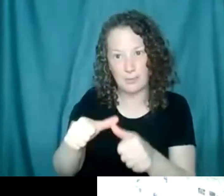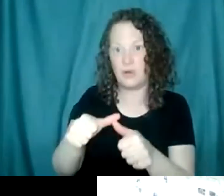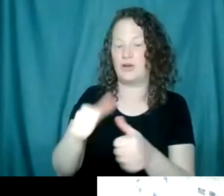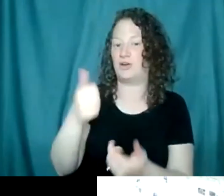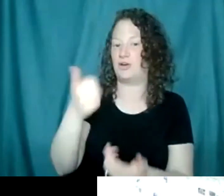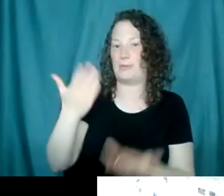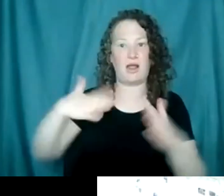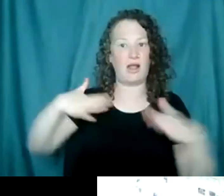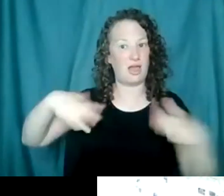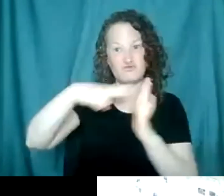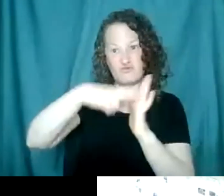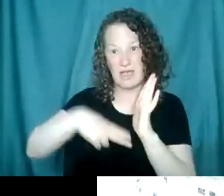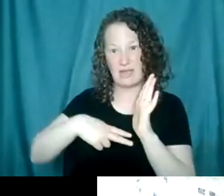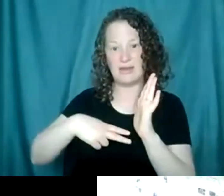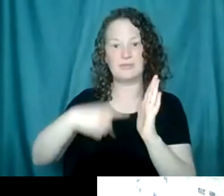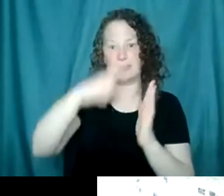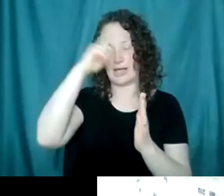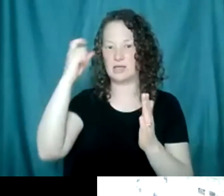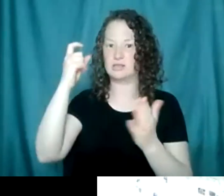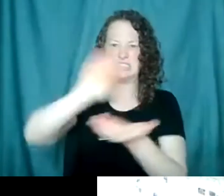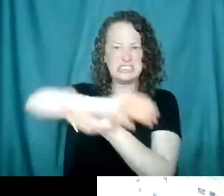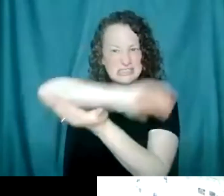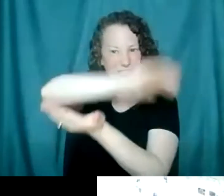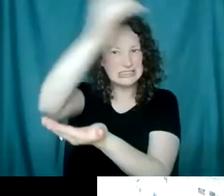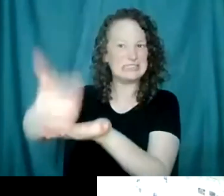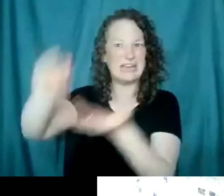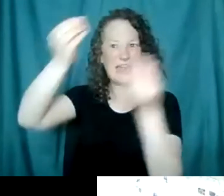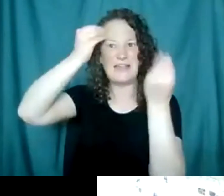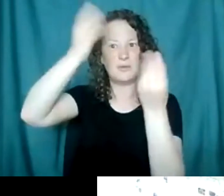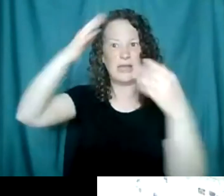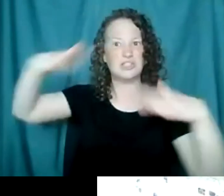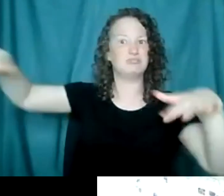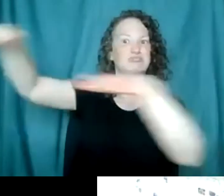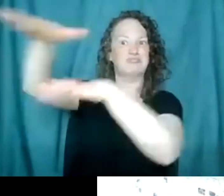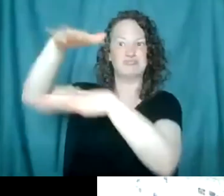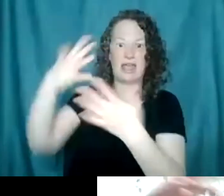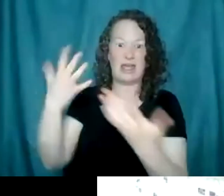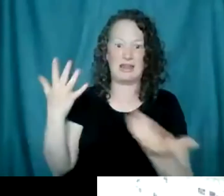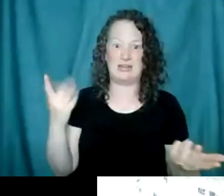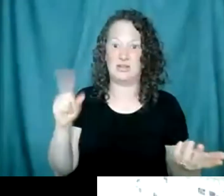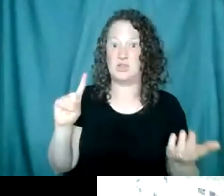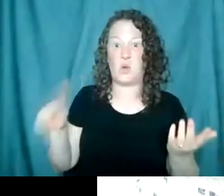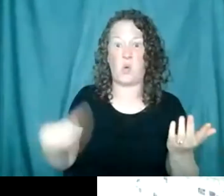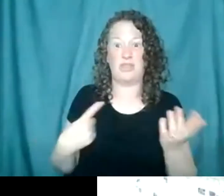read about it yet because there's just so much information out there and there's only so much reading that I can do in a